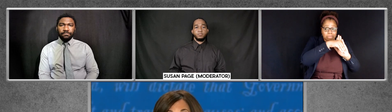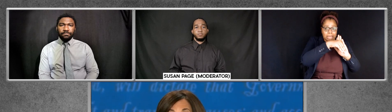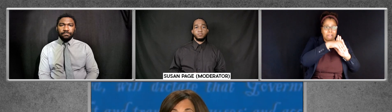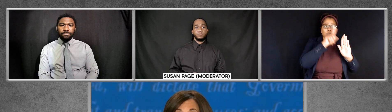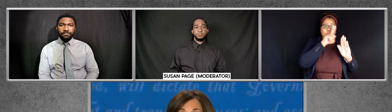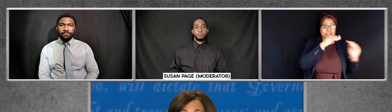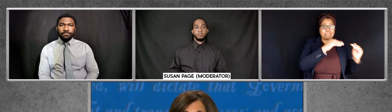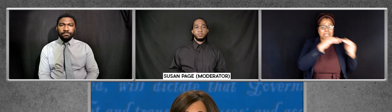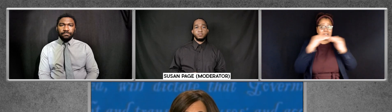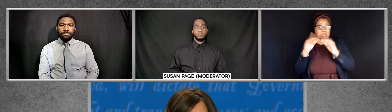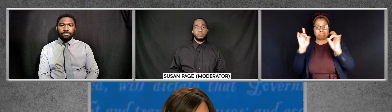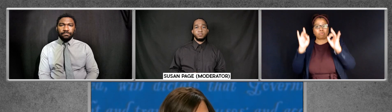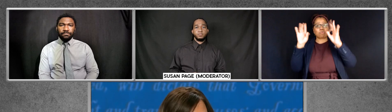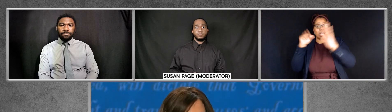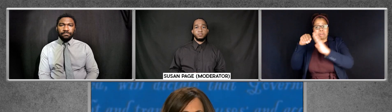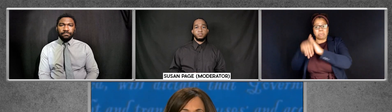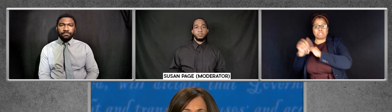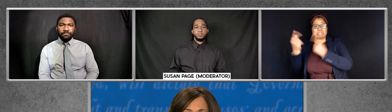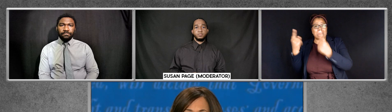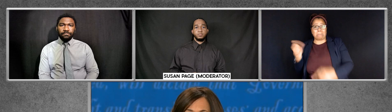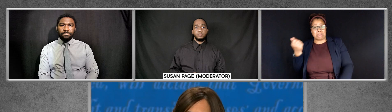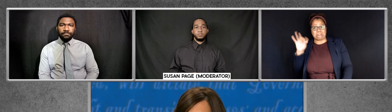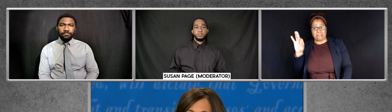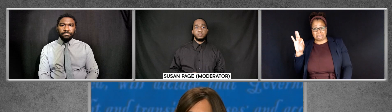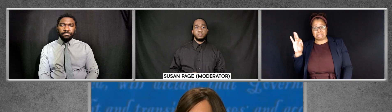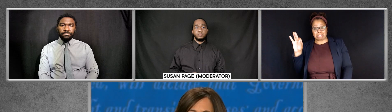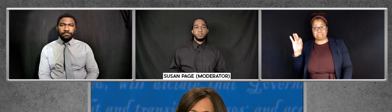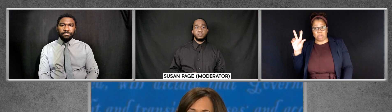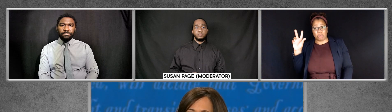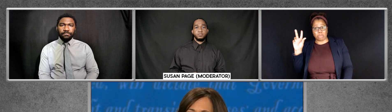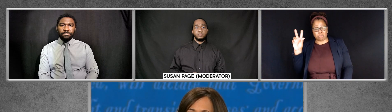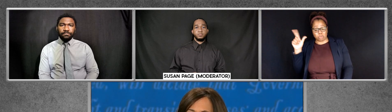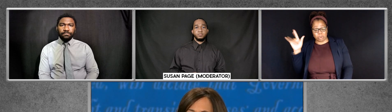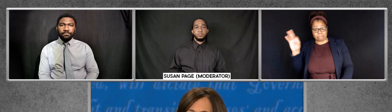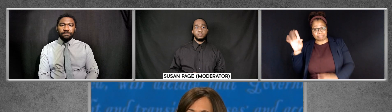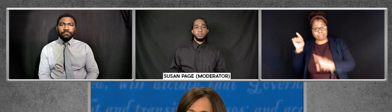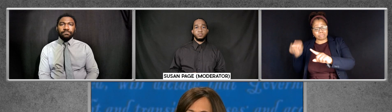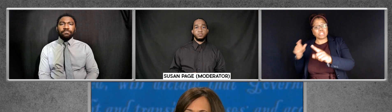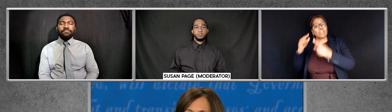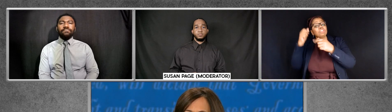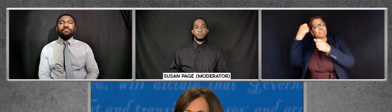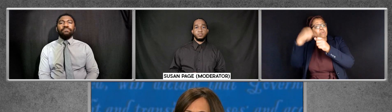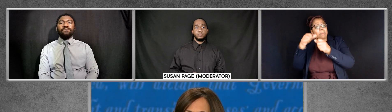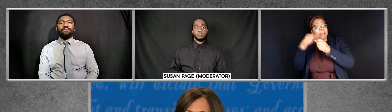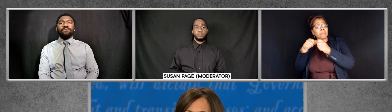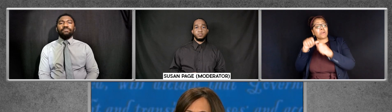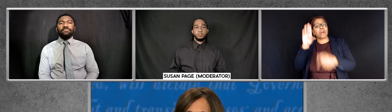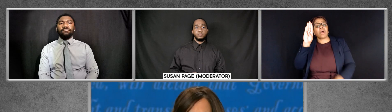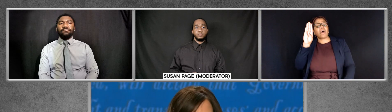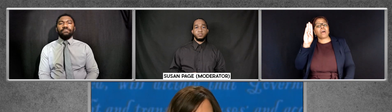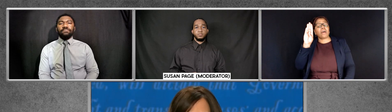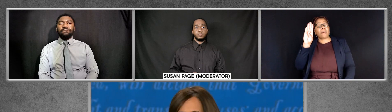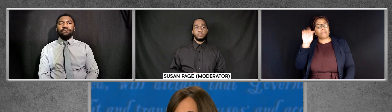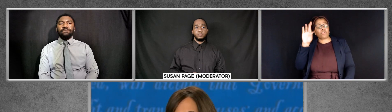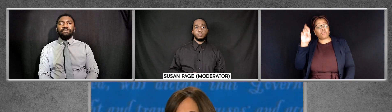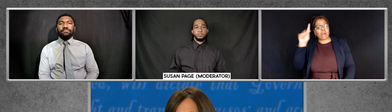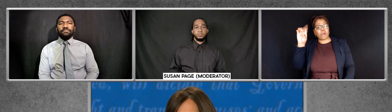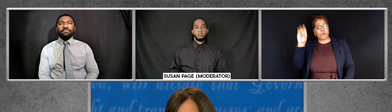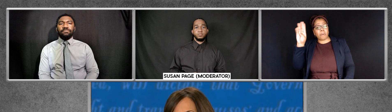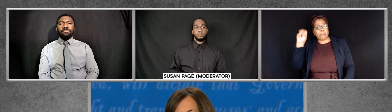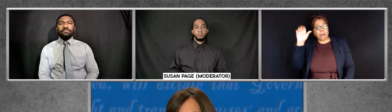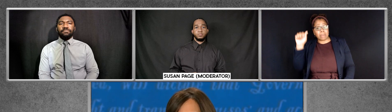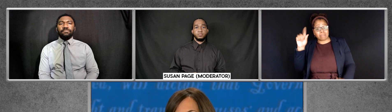hand, you have Joe Biden, who was responsible with President Barack Obama for the Affordable Care Act, which brought health care